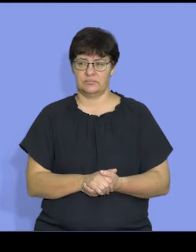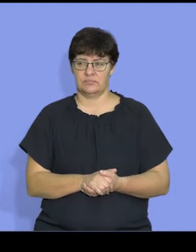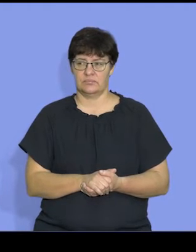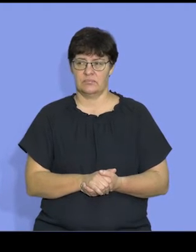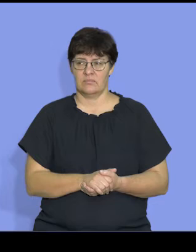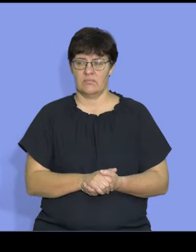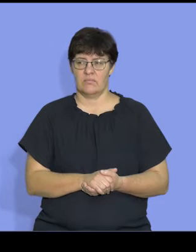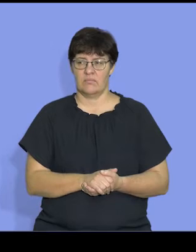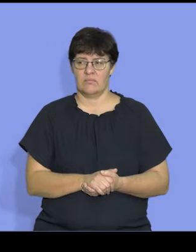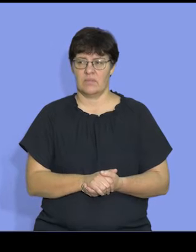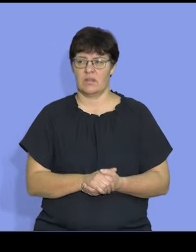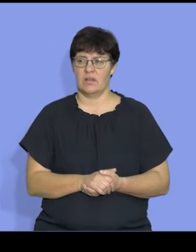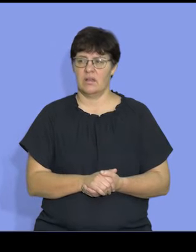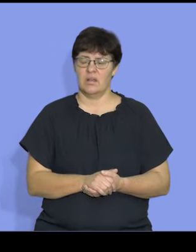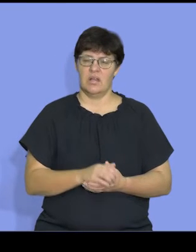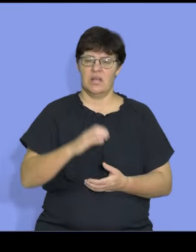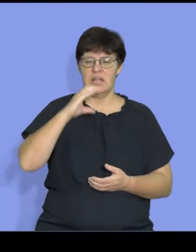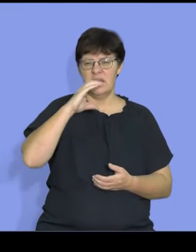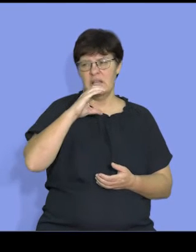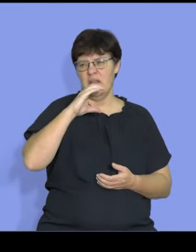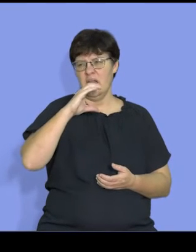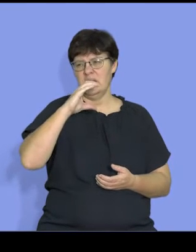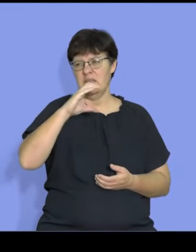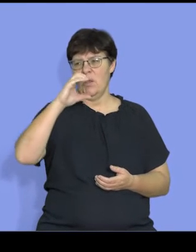plus carbon dioxide.